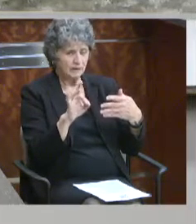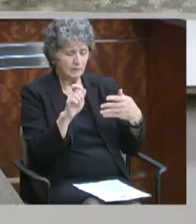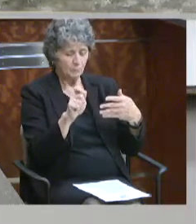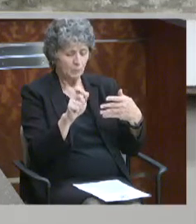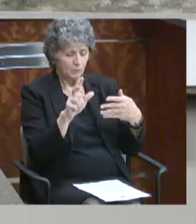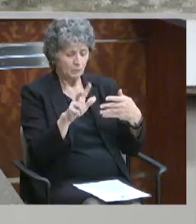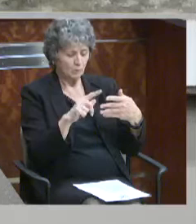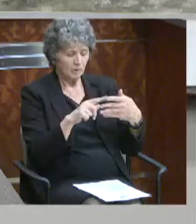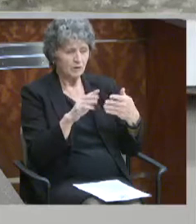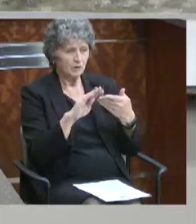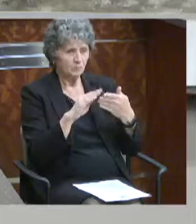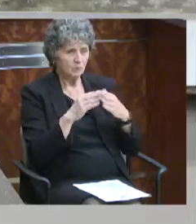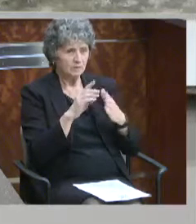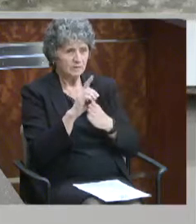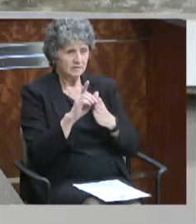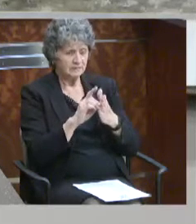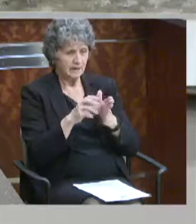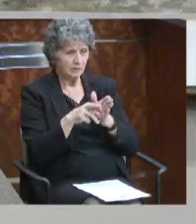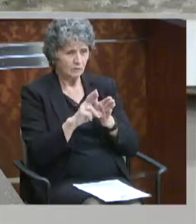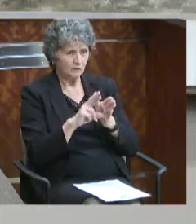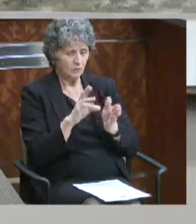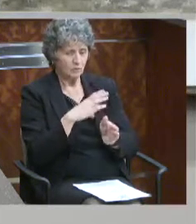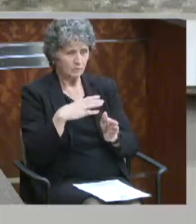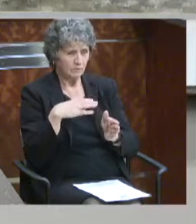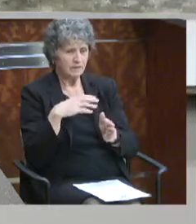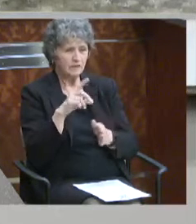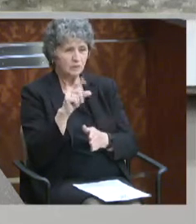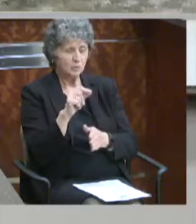20-28.3, Community Design Review Committee, Section